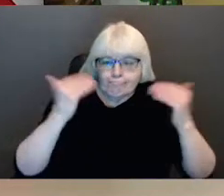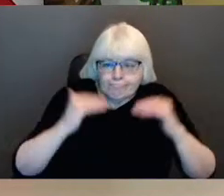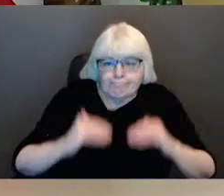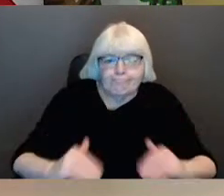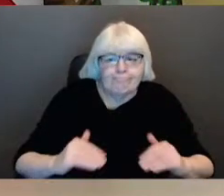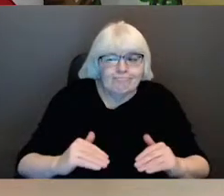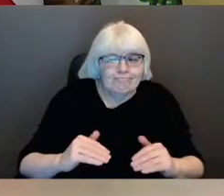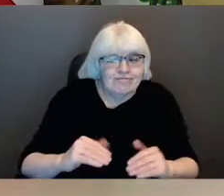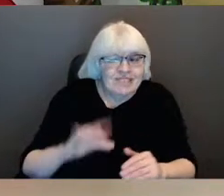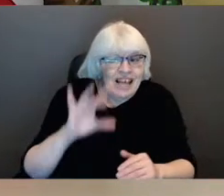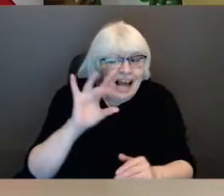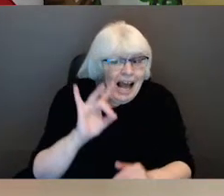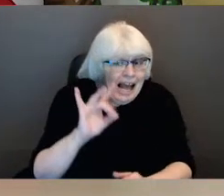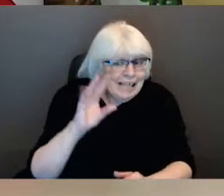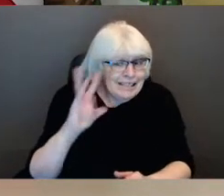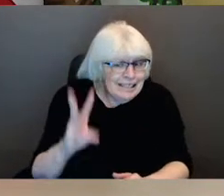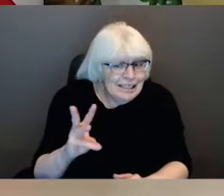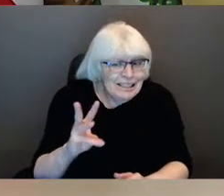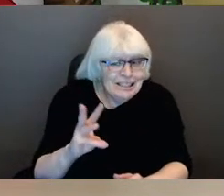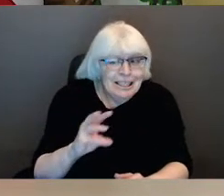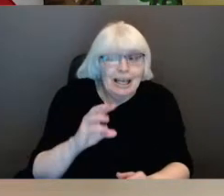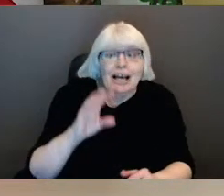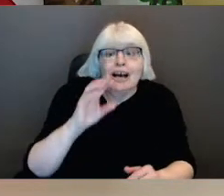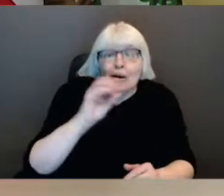age 80 and over who've had their booster,